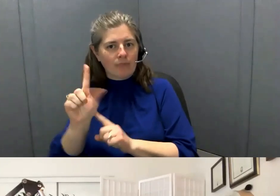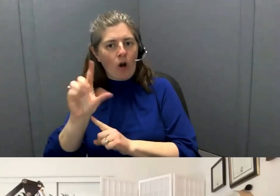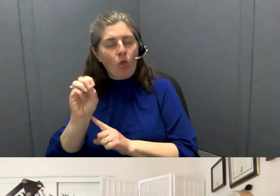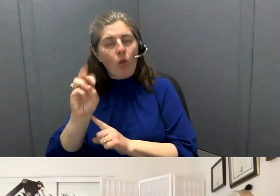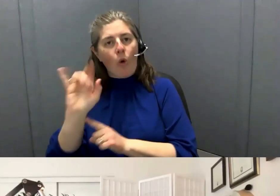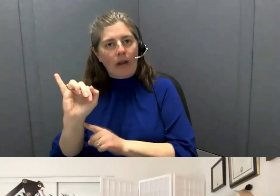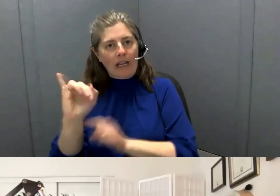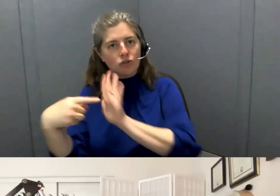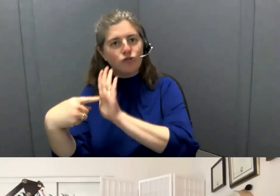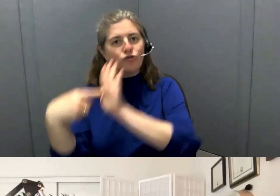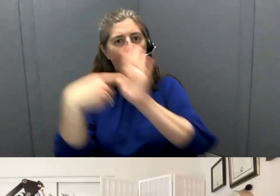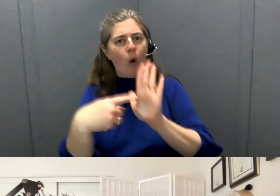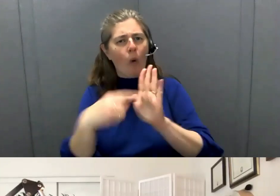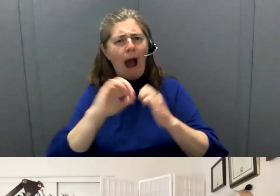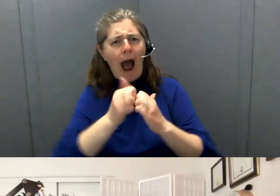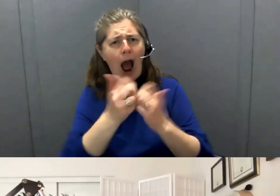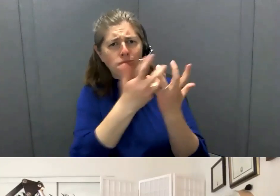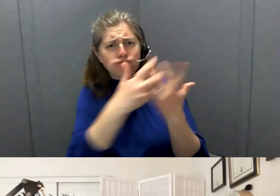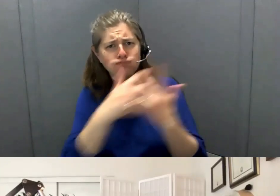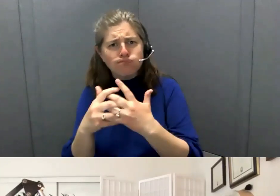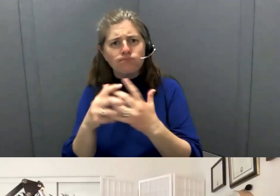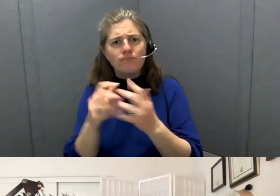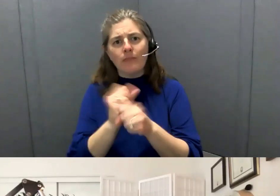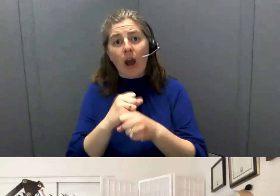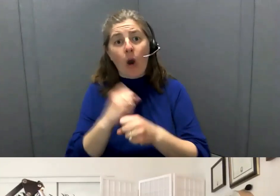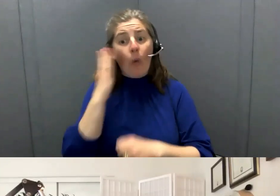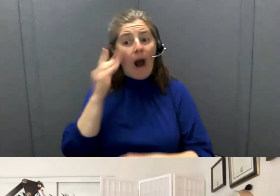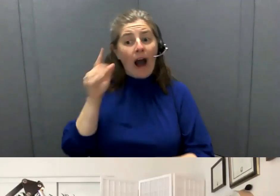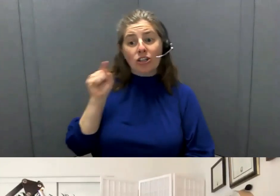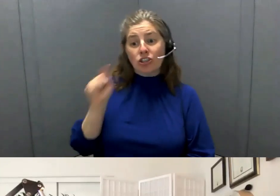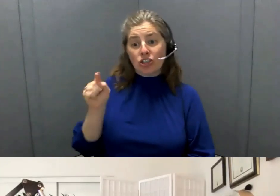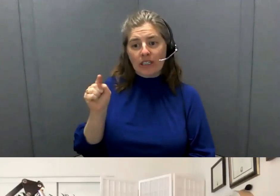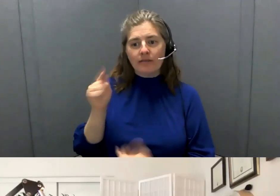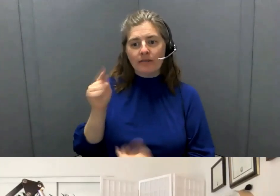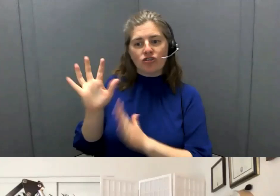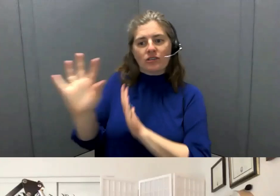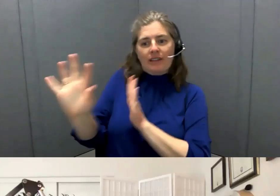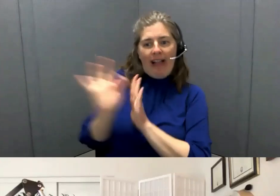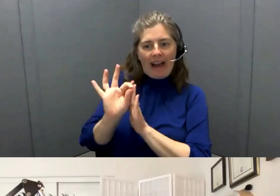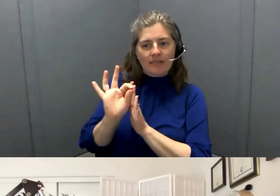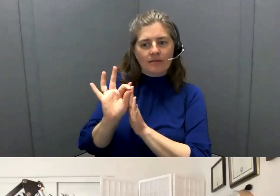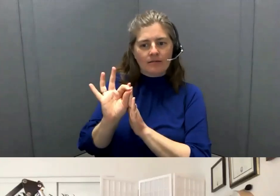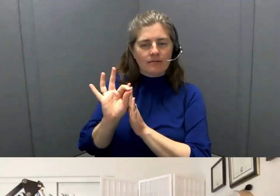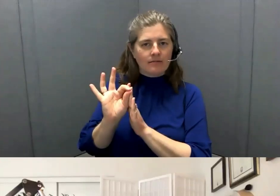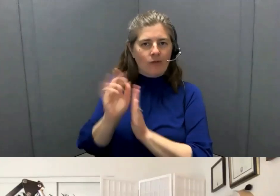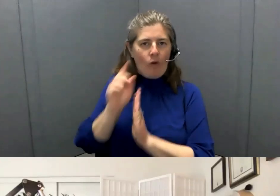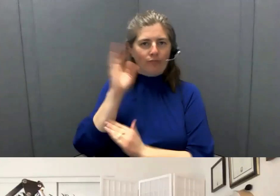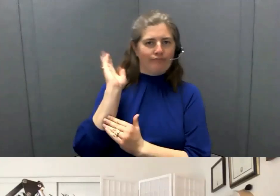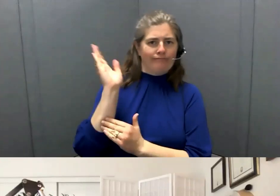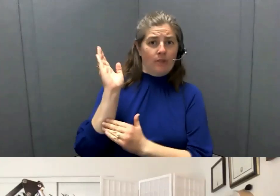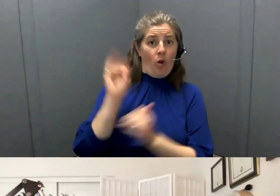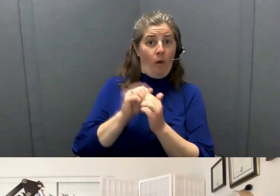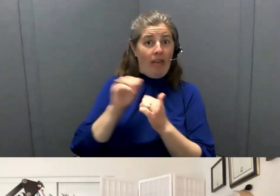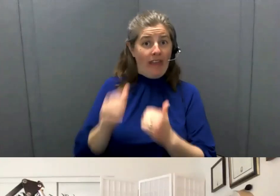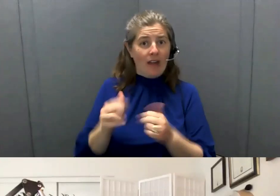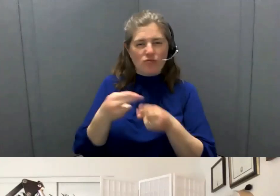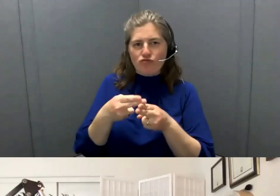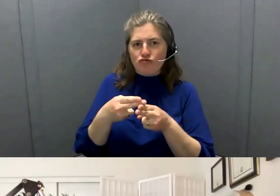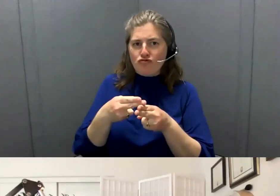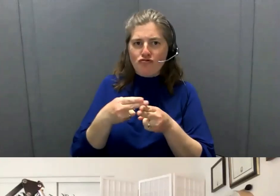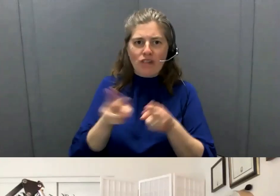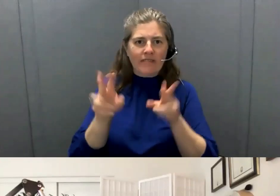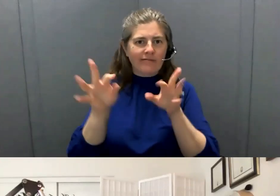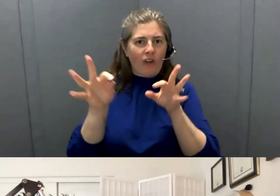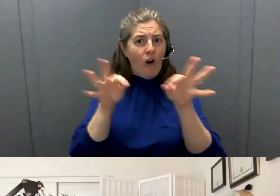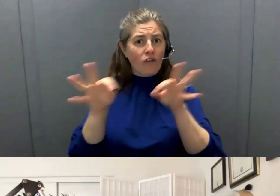show how it's done and why she's selected to do that. So with that brief